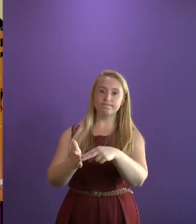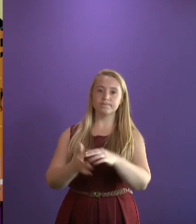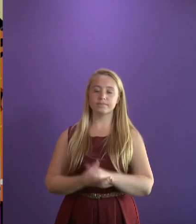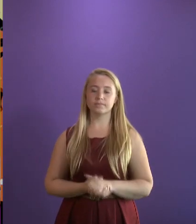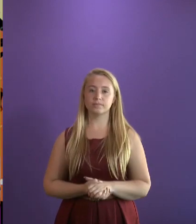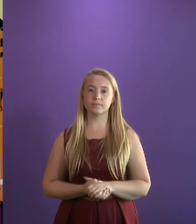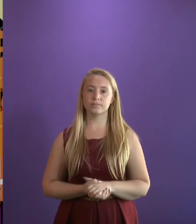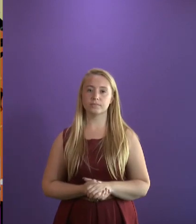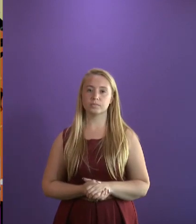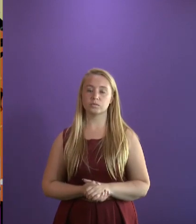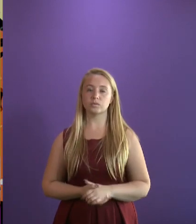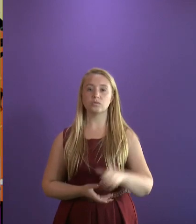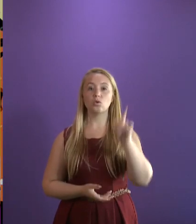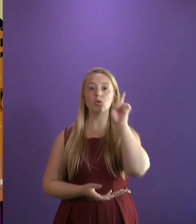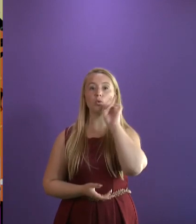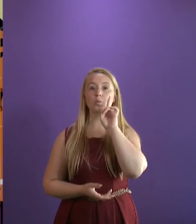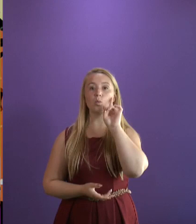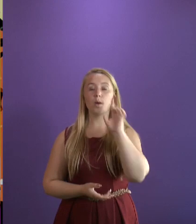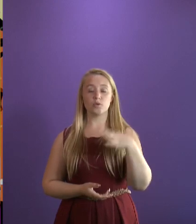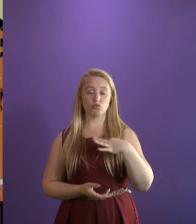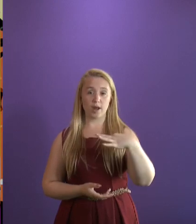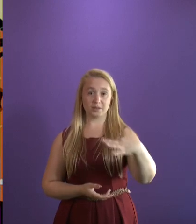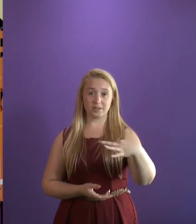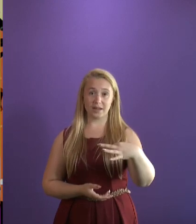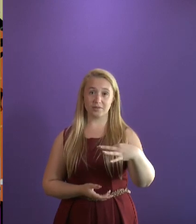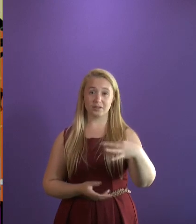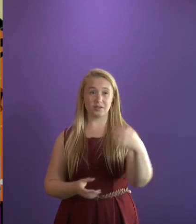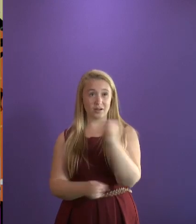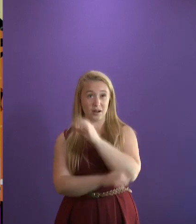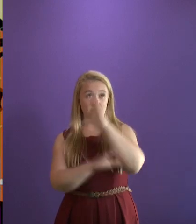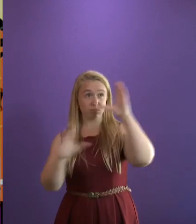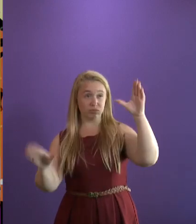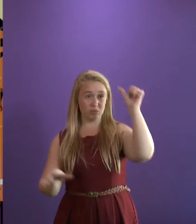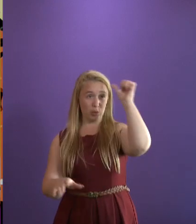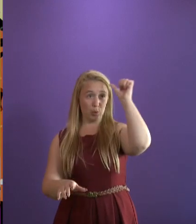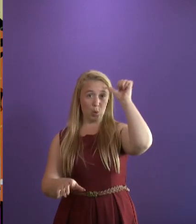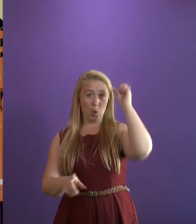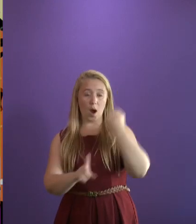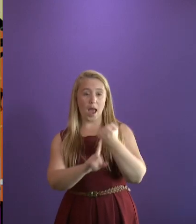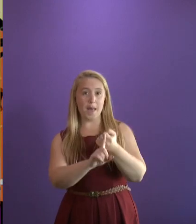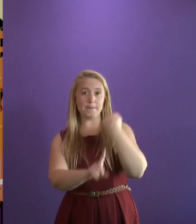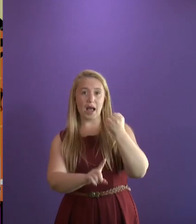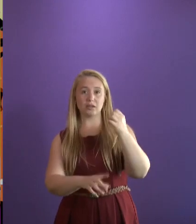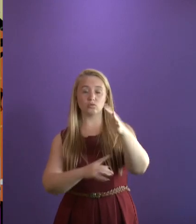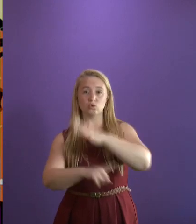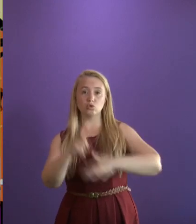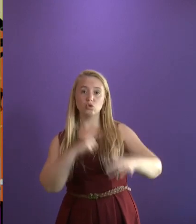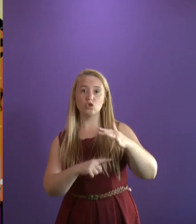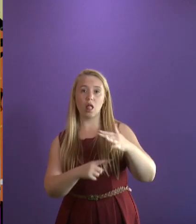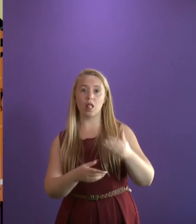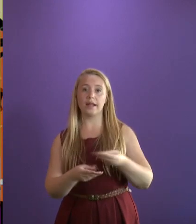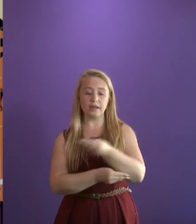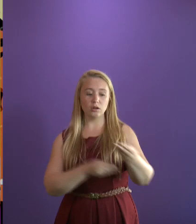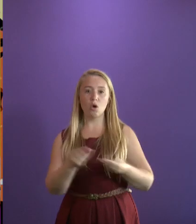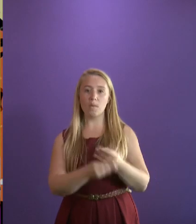Women representatives best understand the issues impacting on women's social and economic